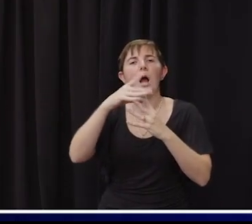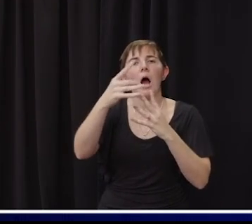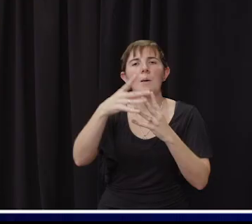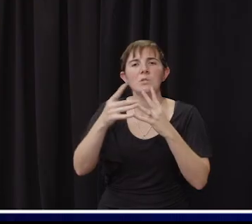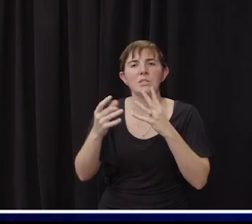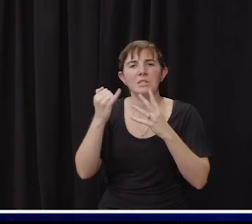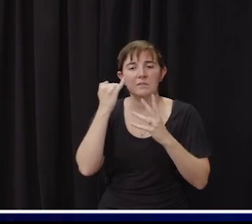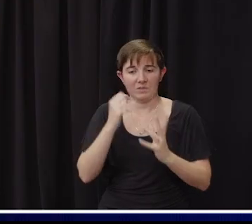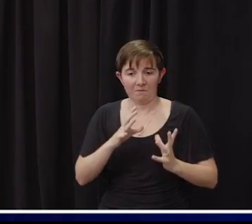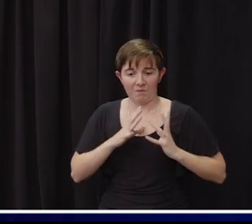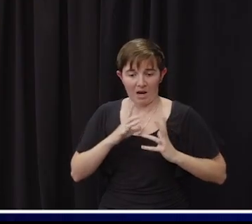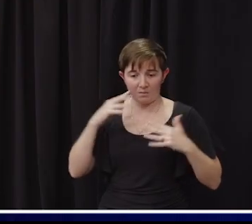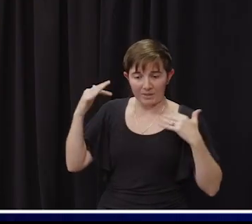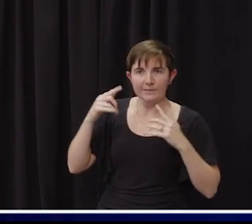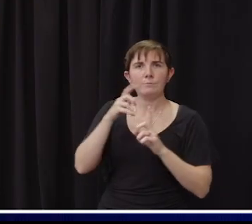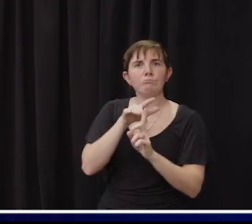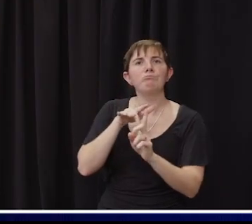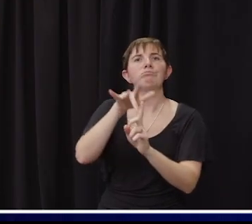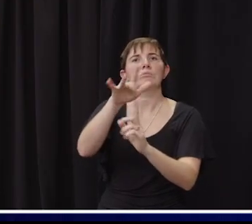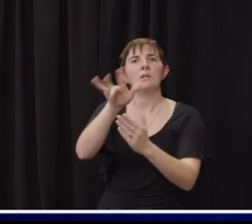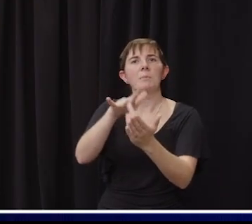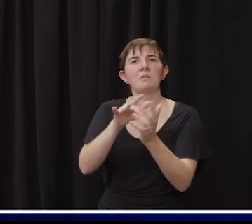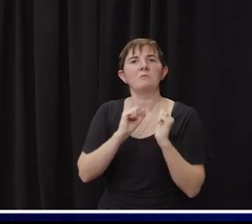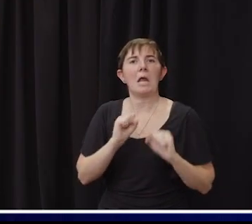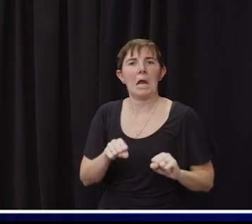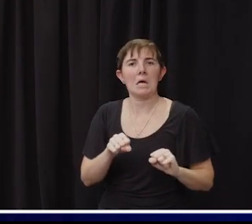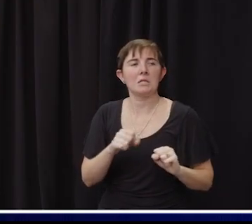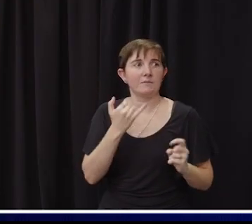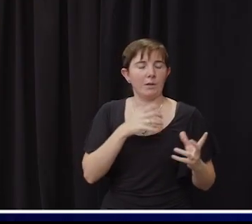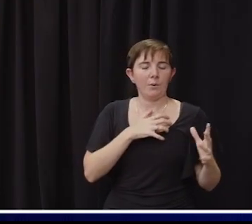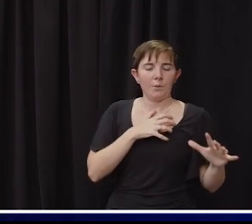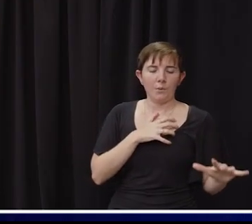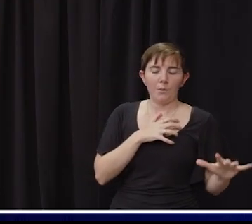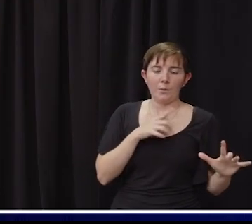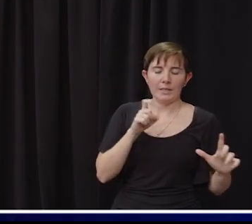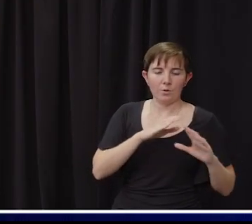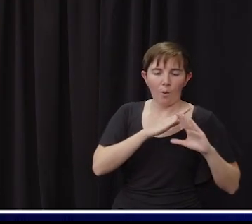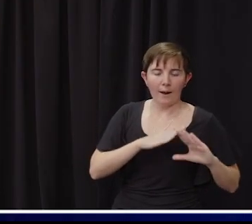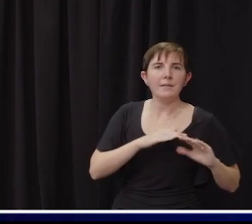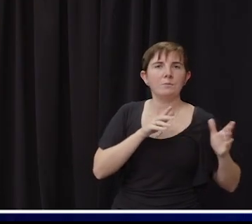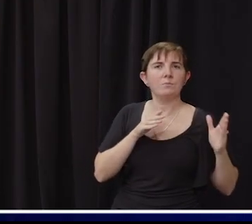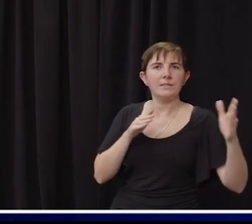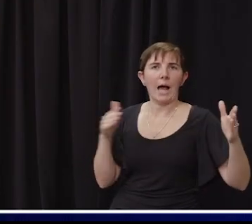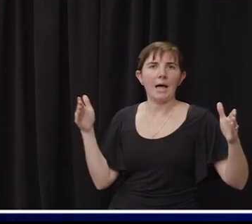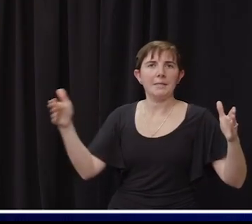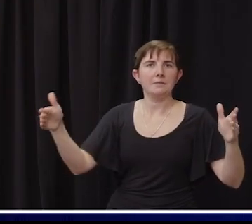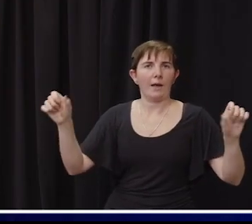to move through the building the way they feel most comfortable.